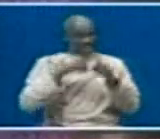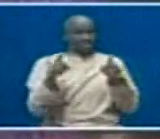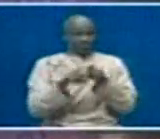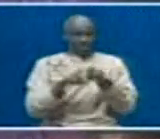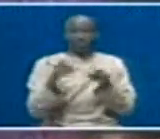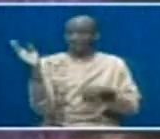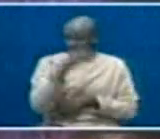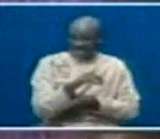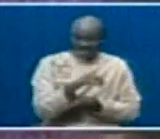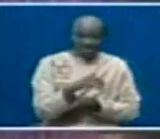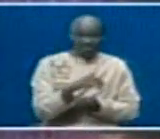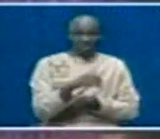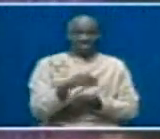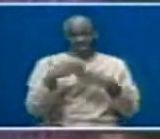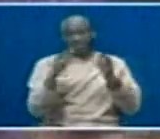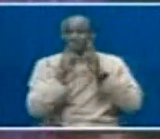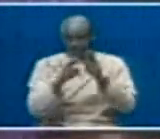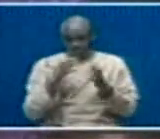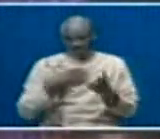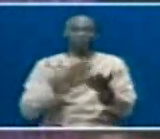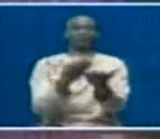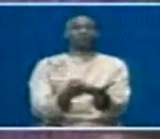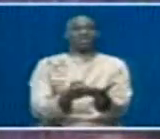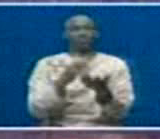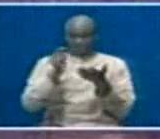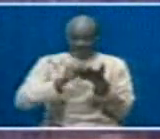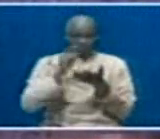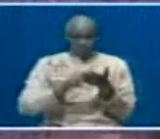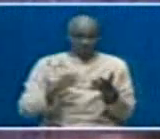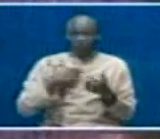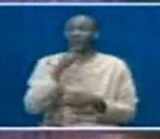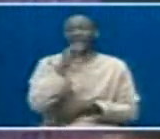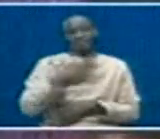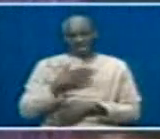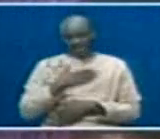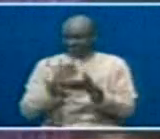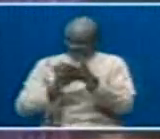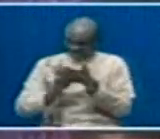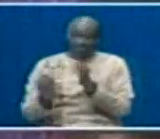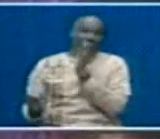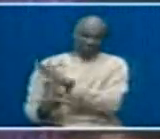So I used to come back and give him my report. And then he would write to my father. So